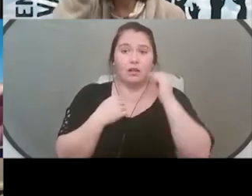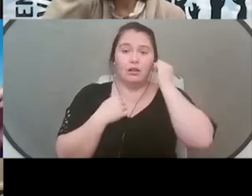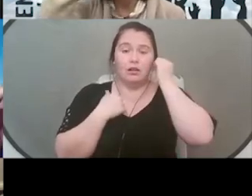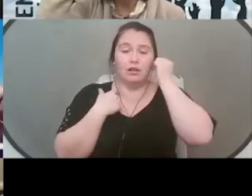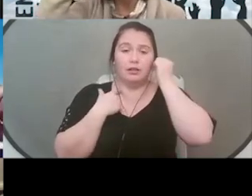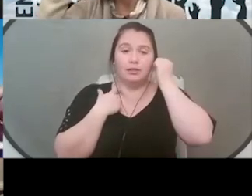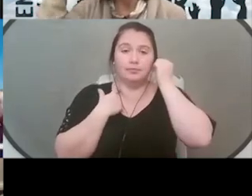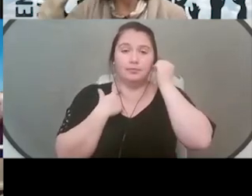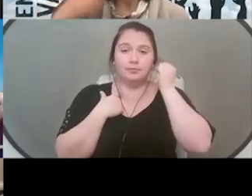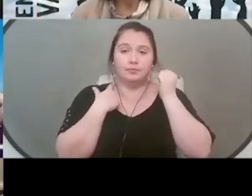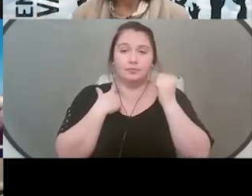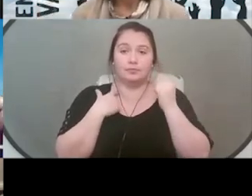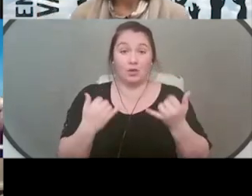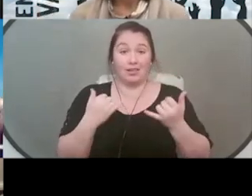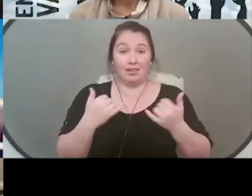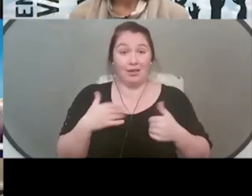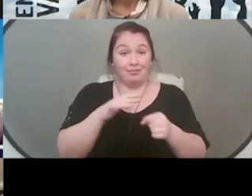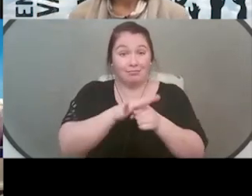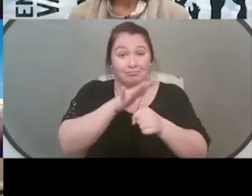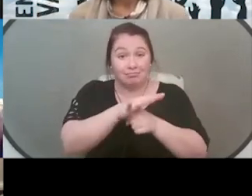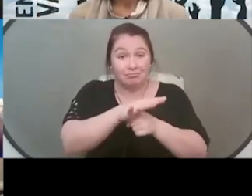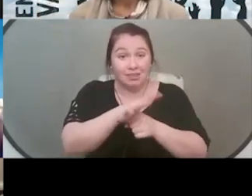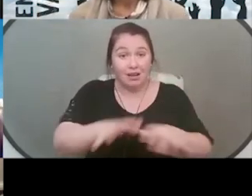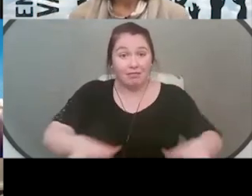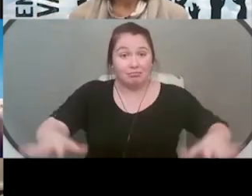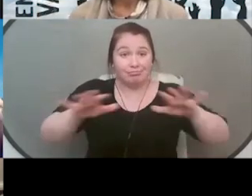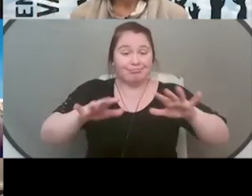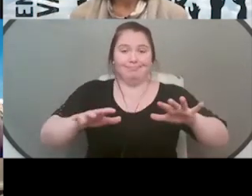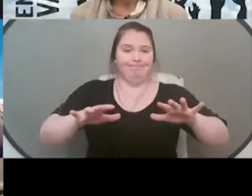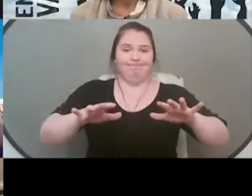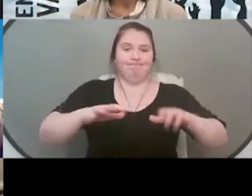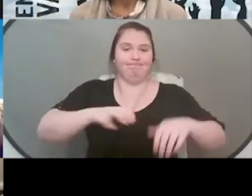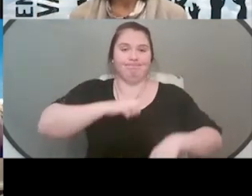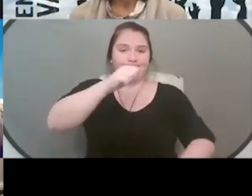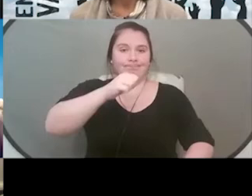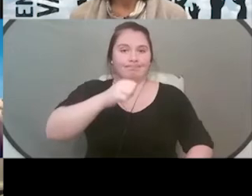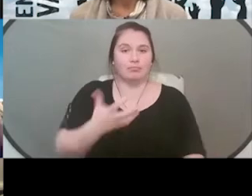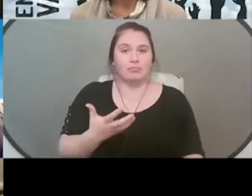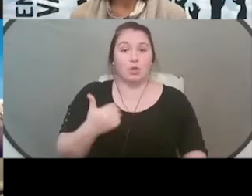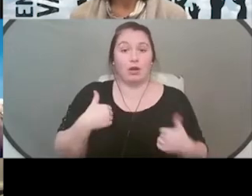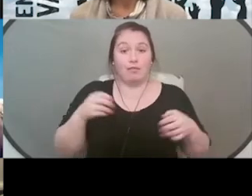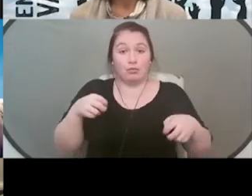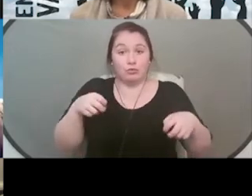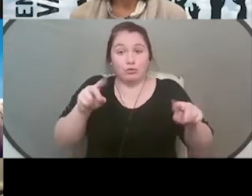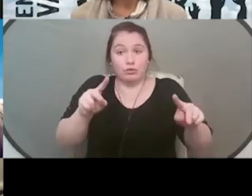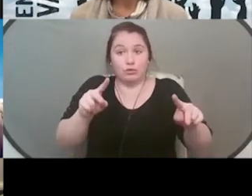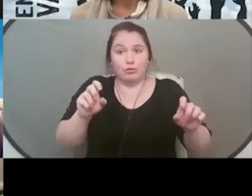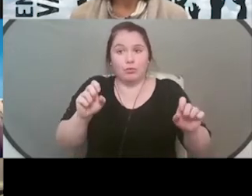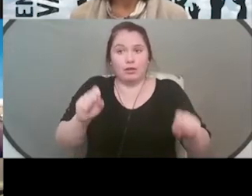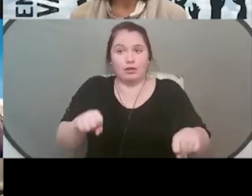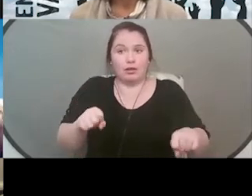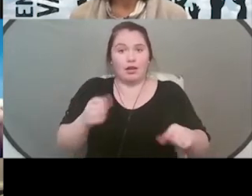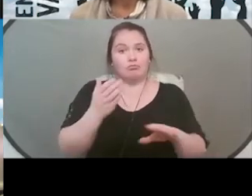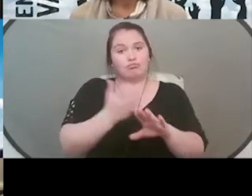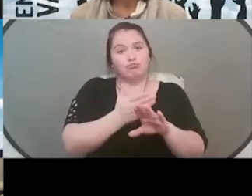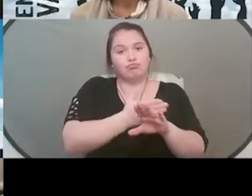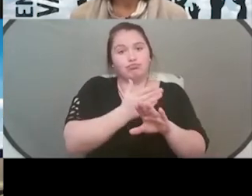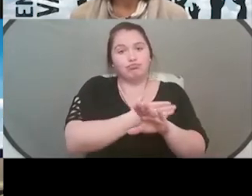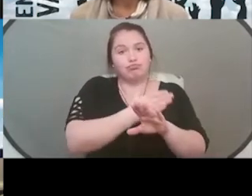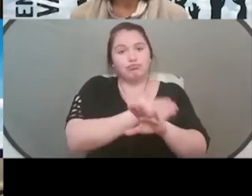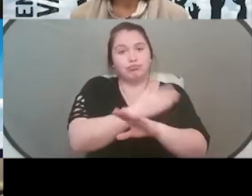enough courts, definitely. So there's an opportunity to make a number of improvements to Waco